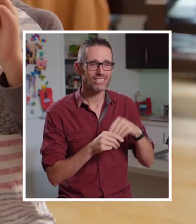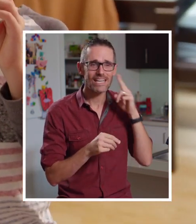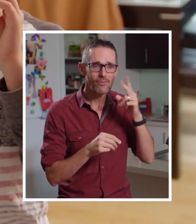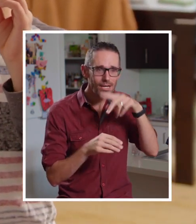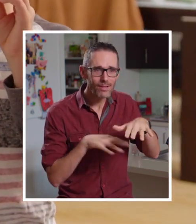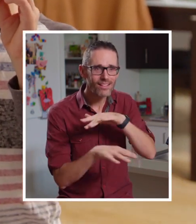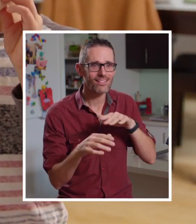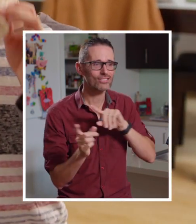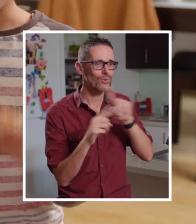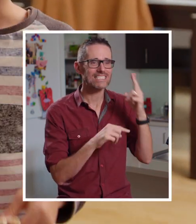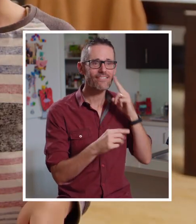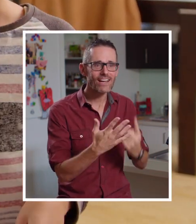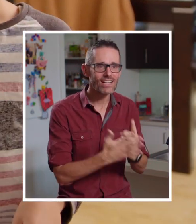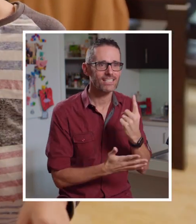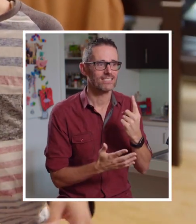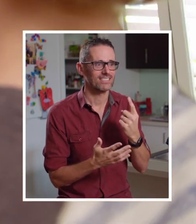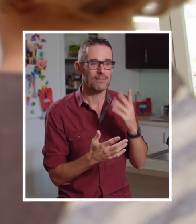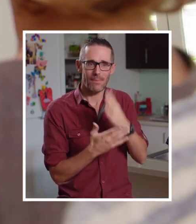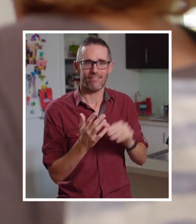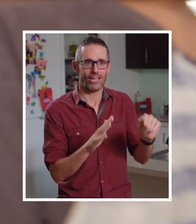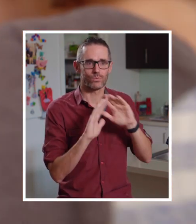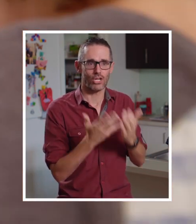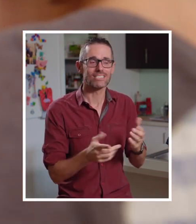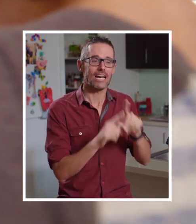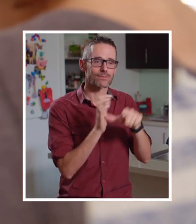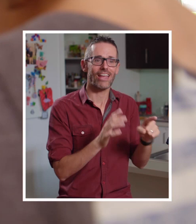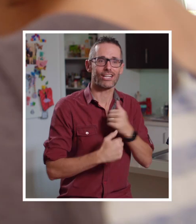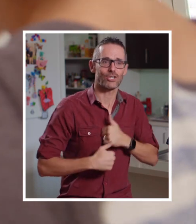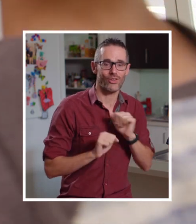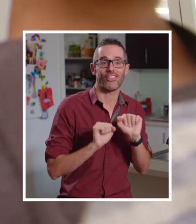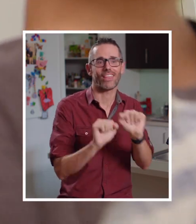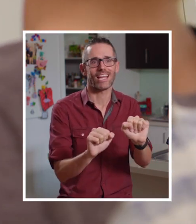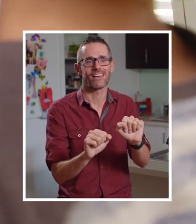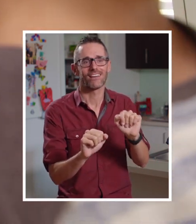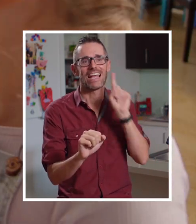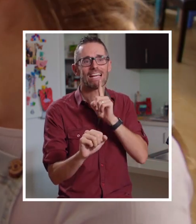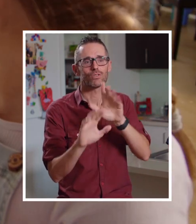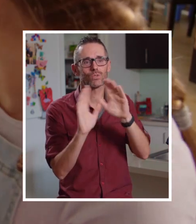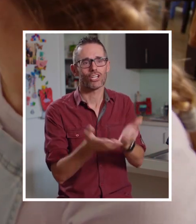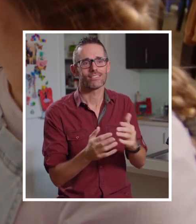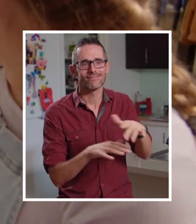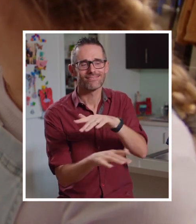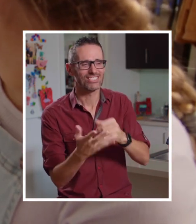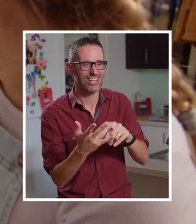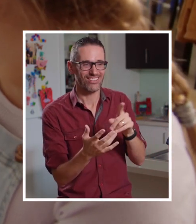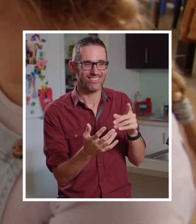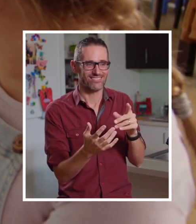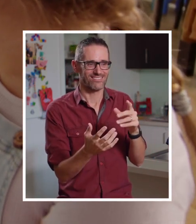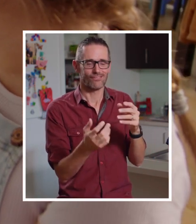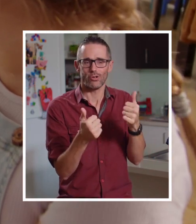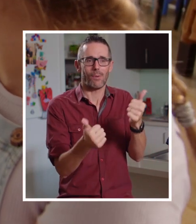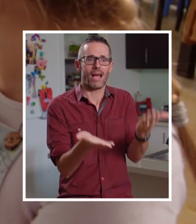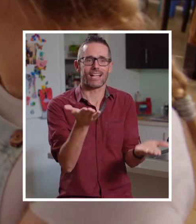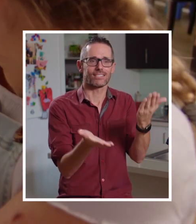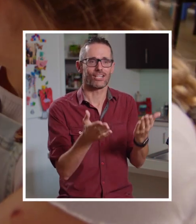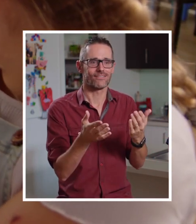They enjoy being among deaf people, going to deaf events and being part of that world, and at the same time they really enjoy their hearing